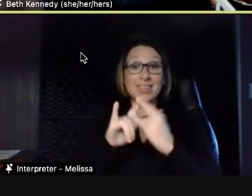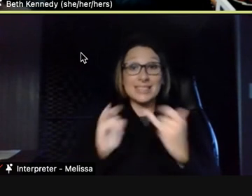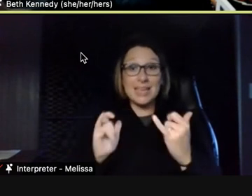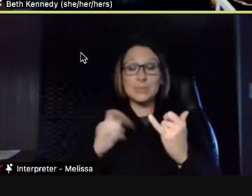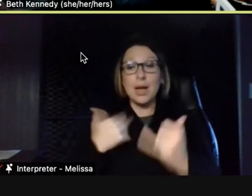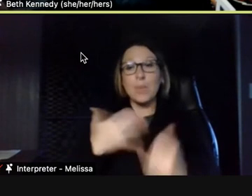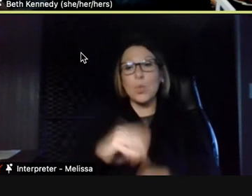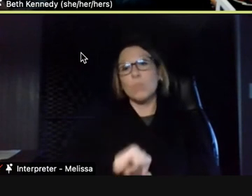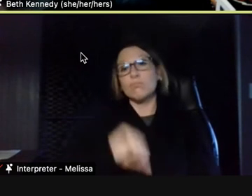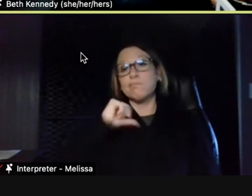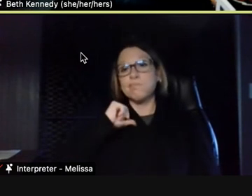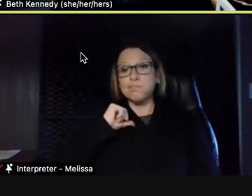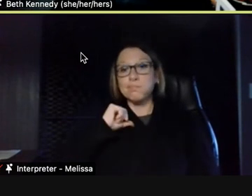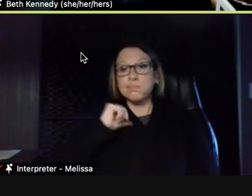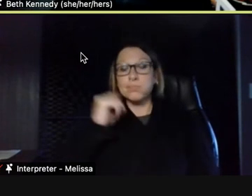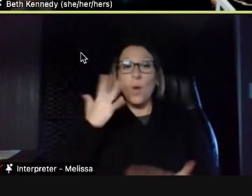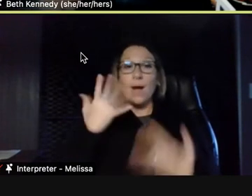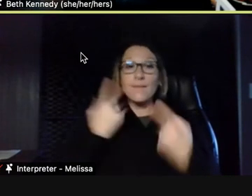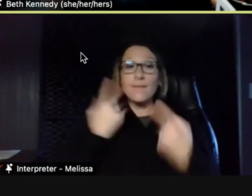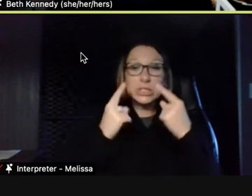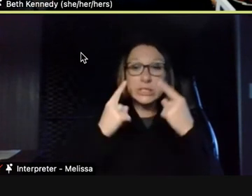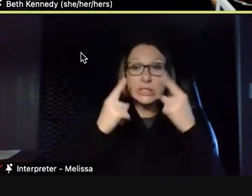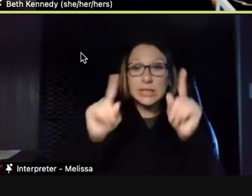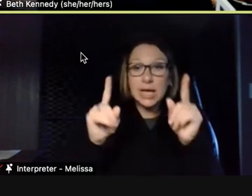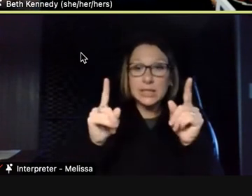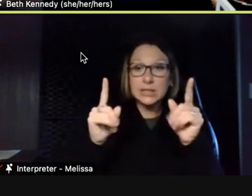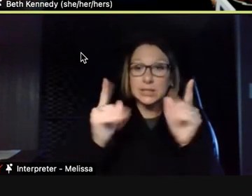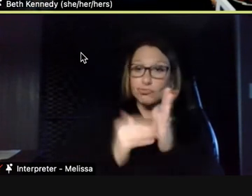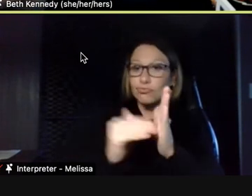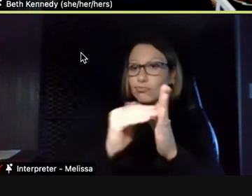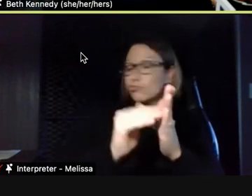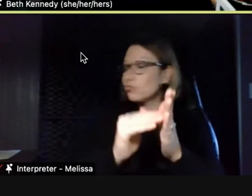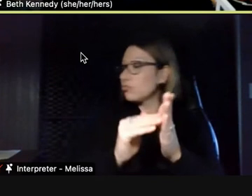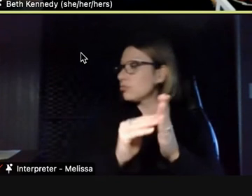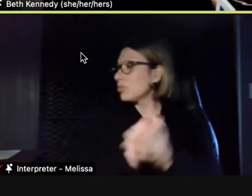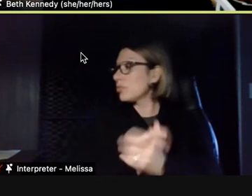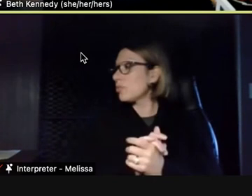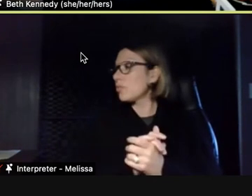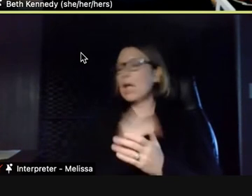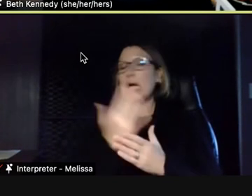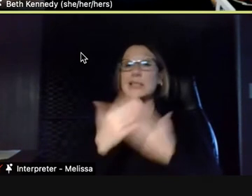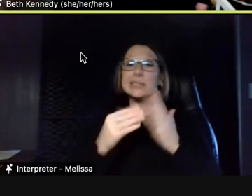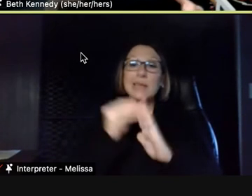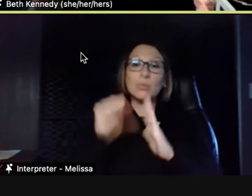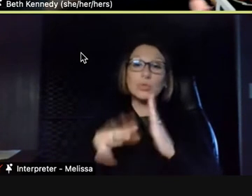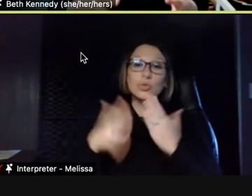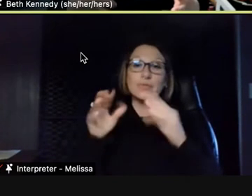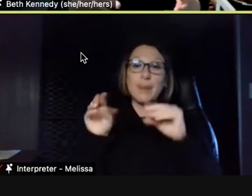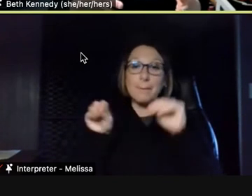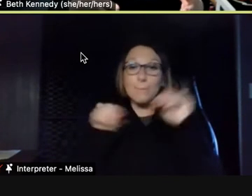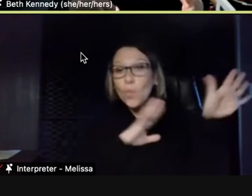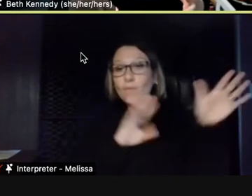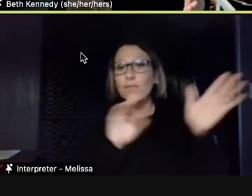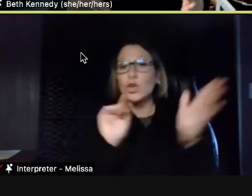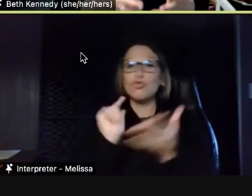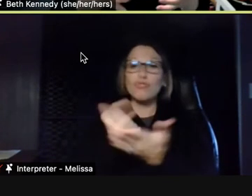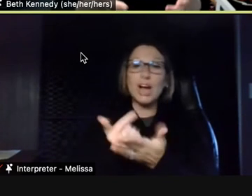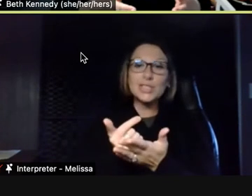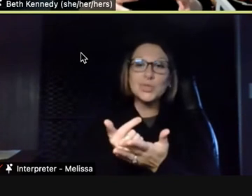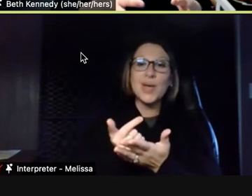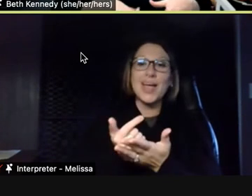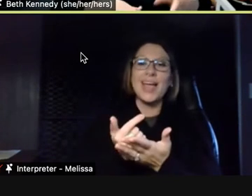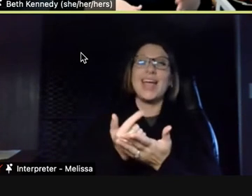level multiple times. We'd have more, but some students have moved or graduated. So it's not like